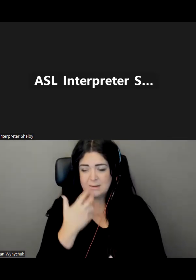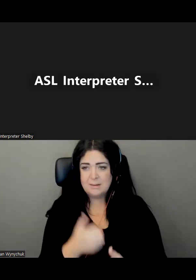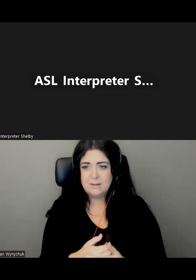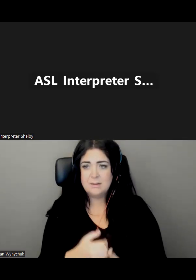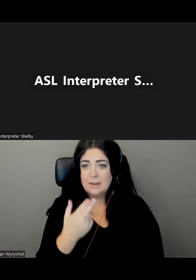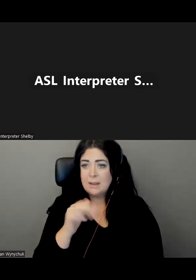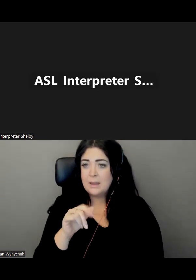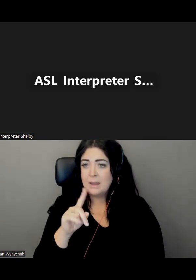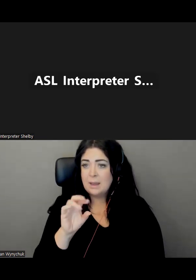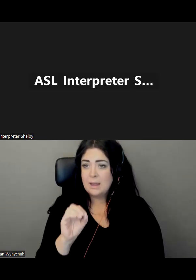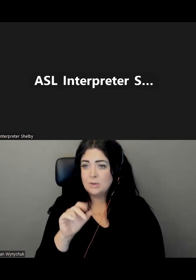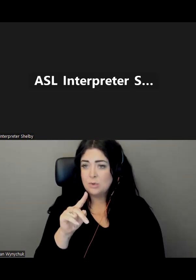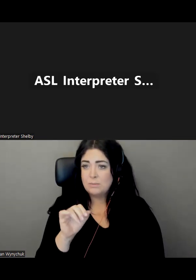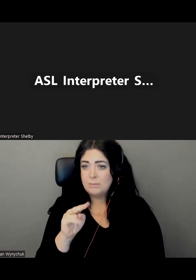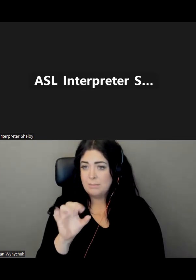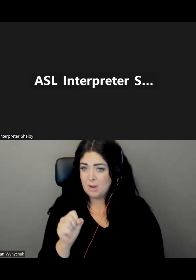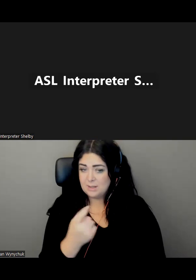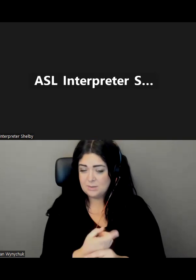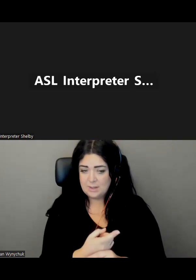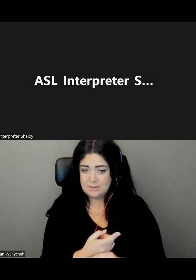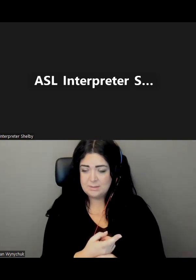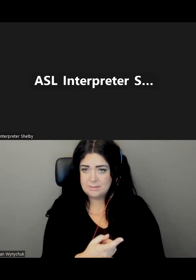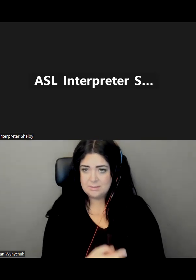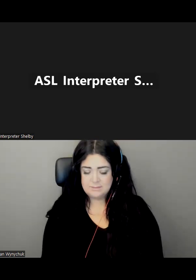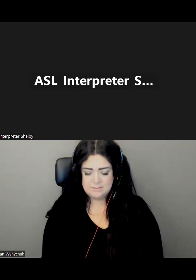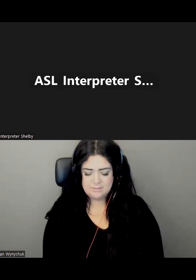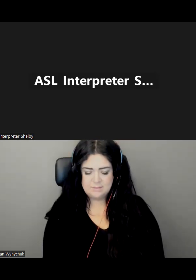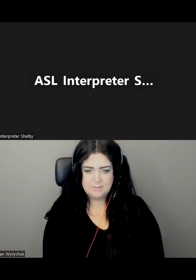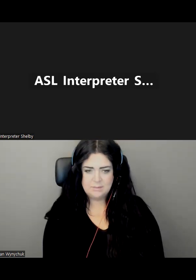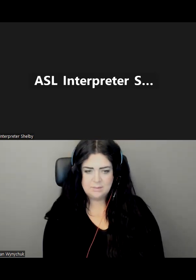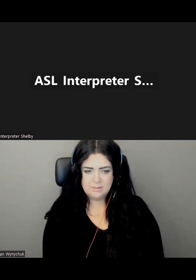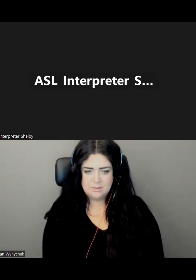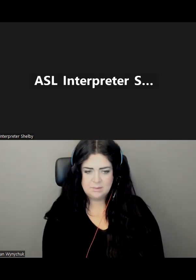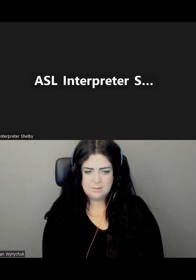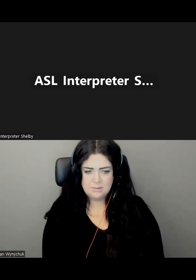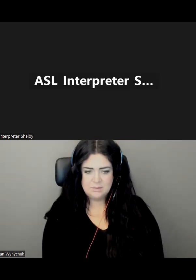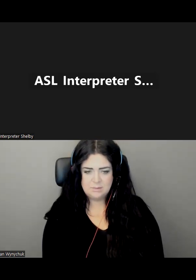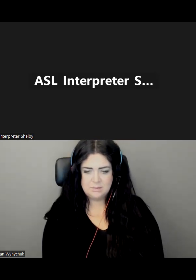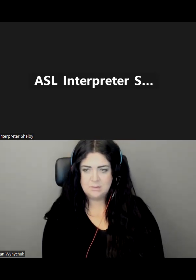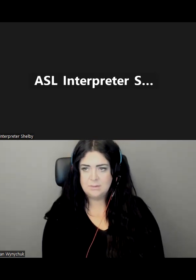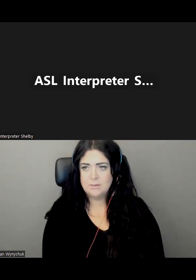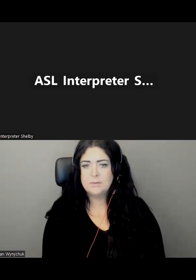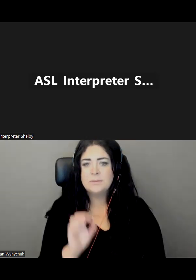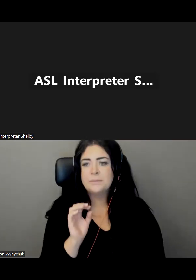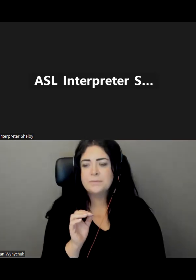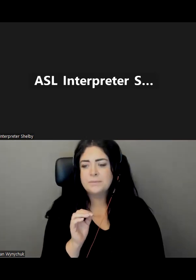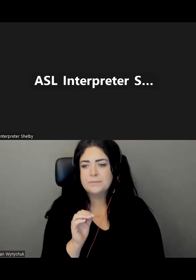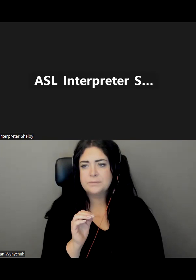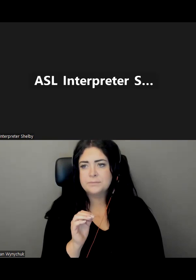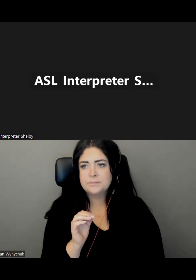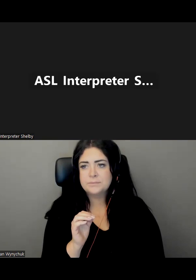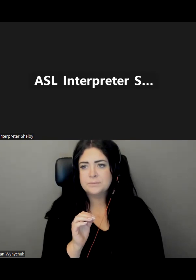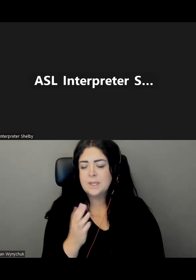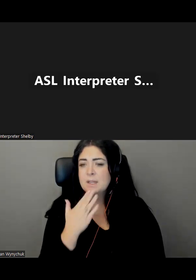Hydroponics, I'm assuming they're referring to? I would assume so. That's the question. So hydroponics 15